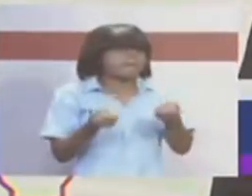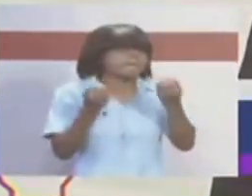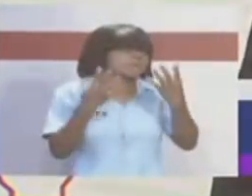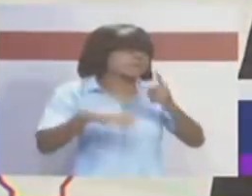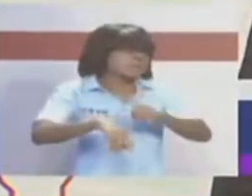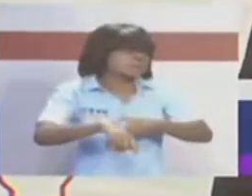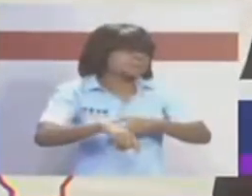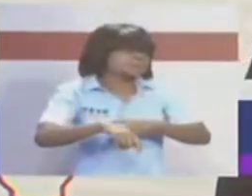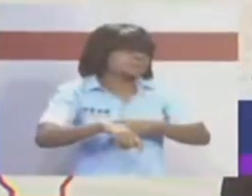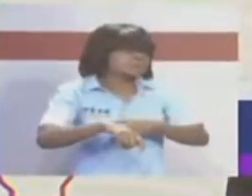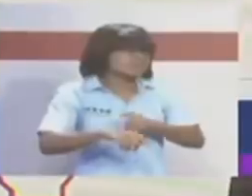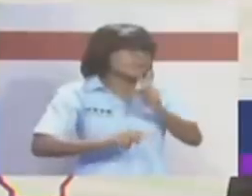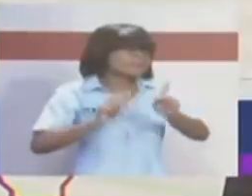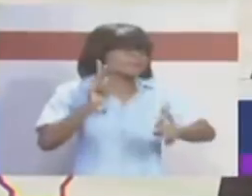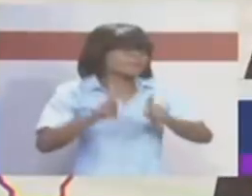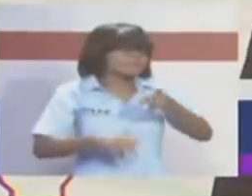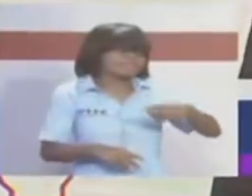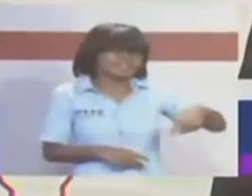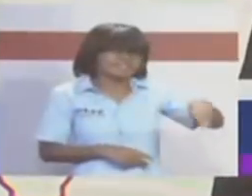People